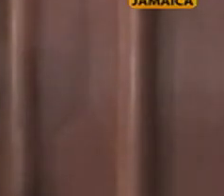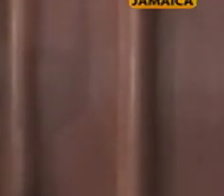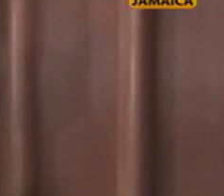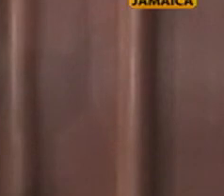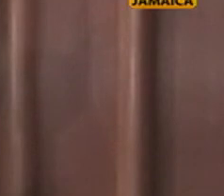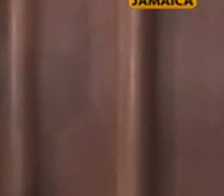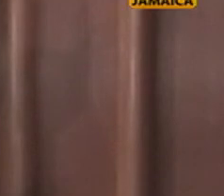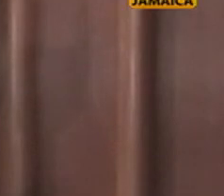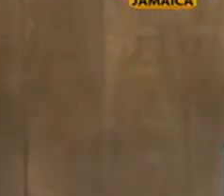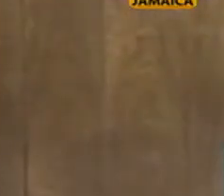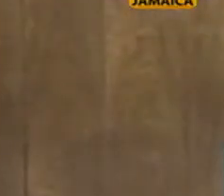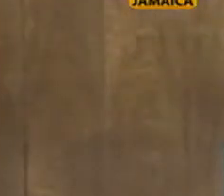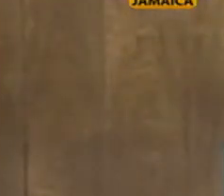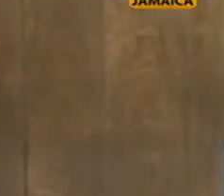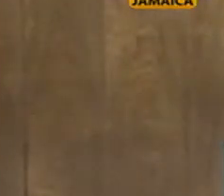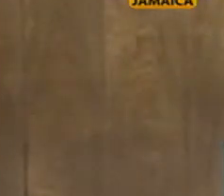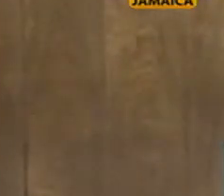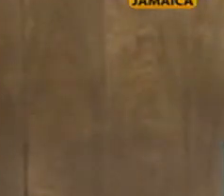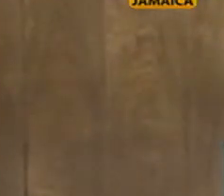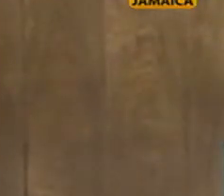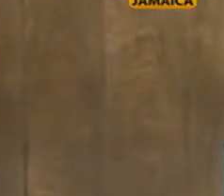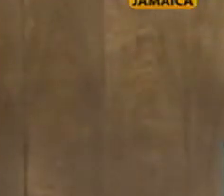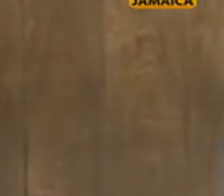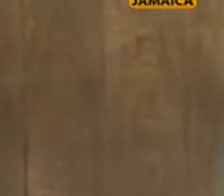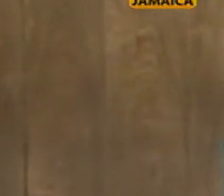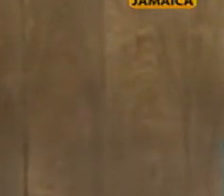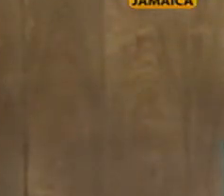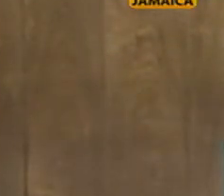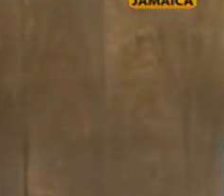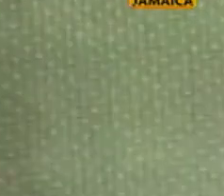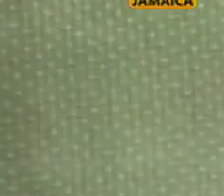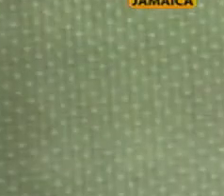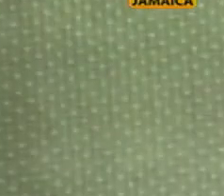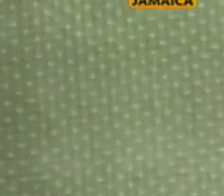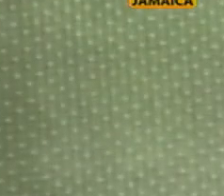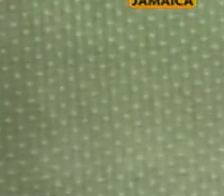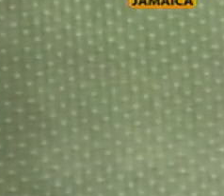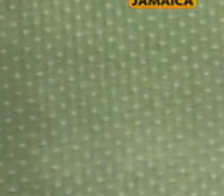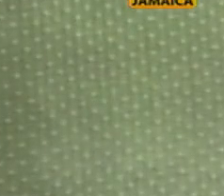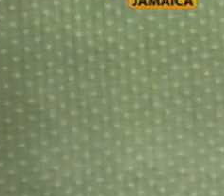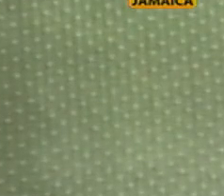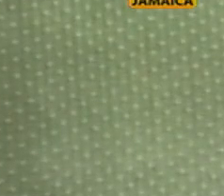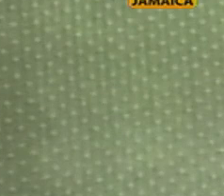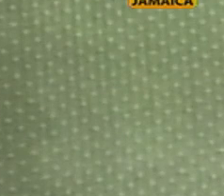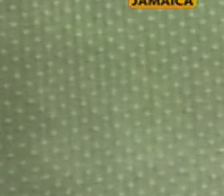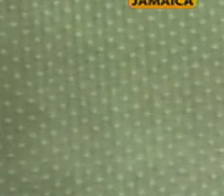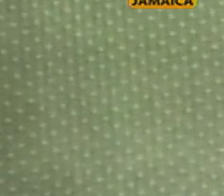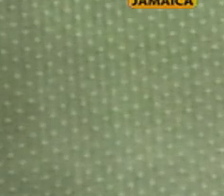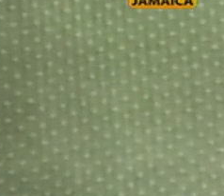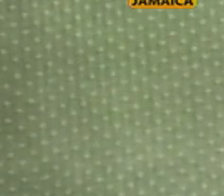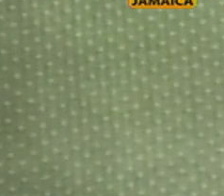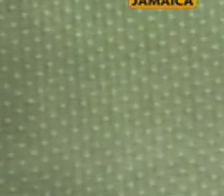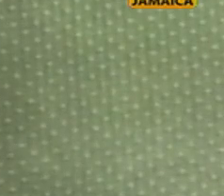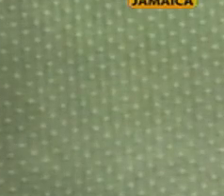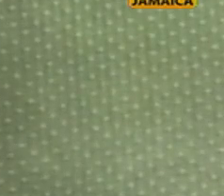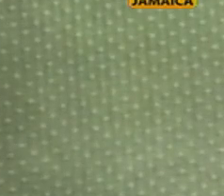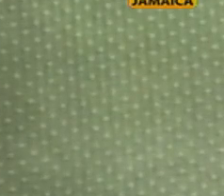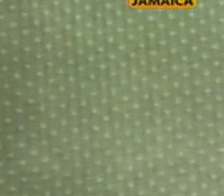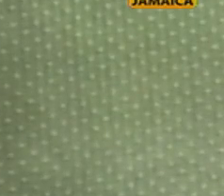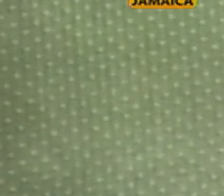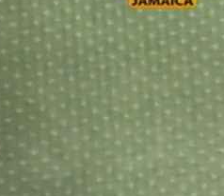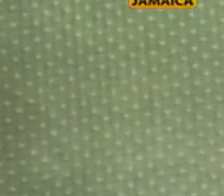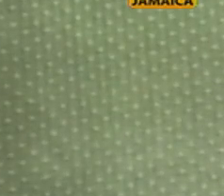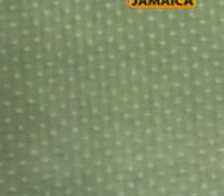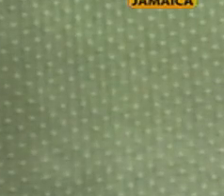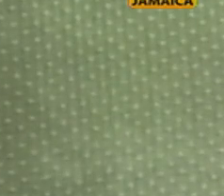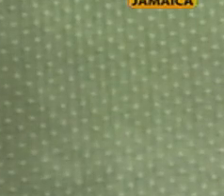from the minister which may be wrong, but was wrong before. Mr. Speaker, no. I am sorry, I cannot